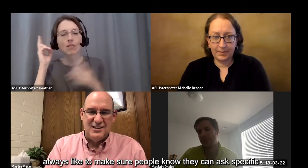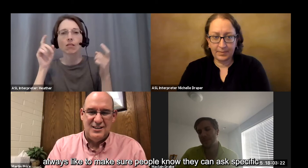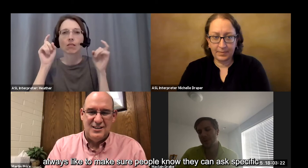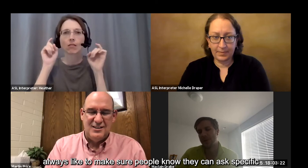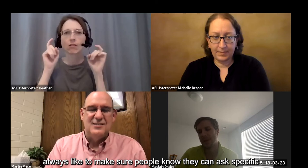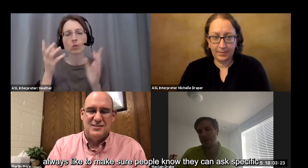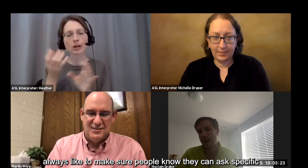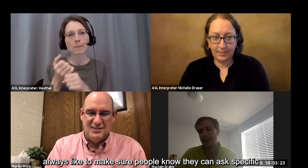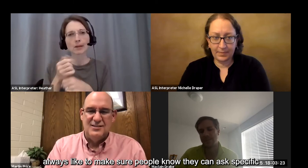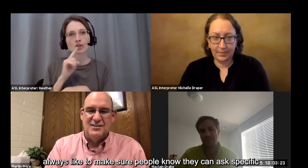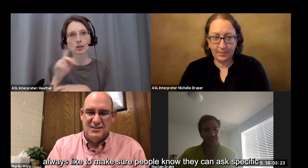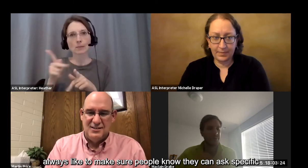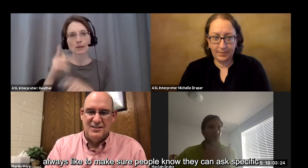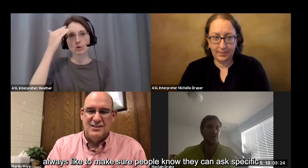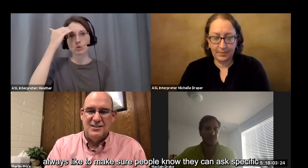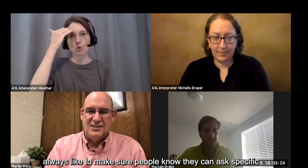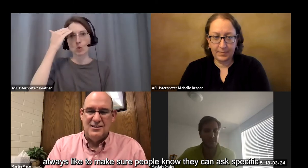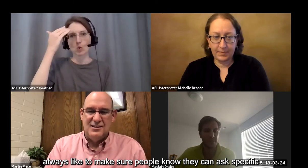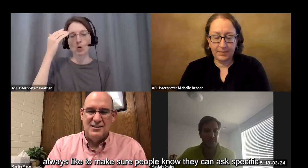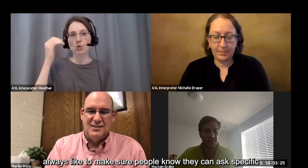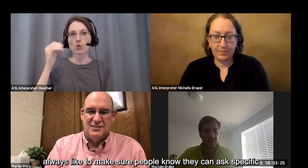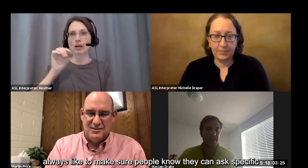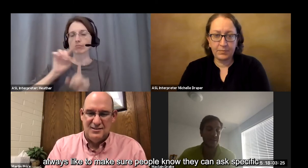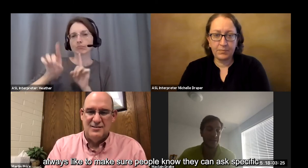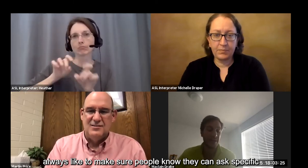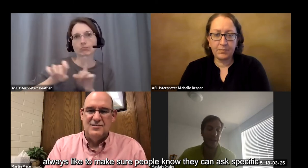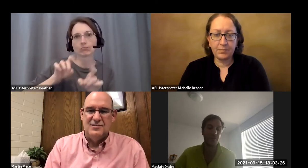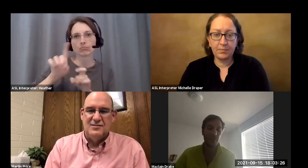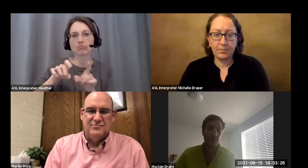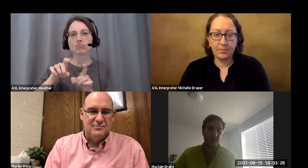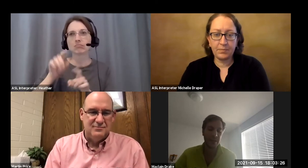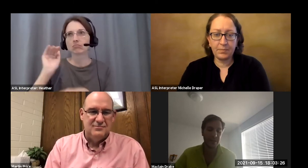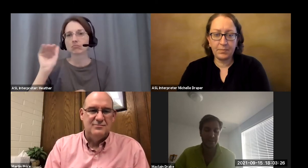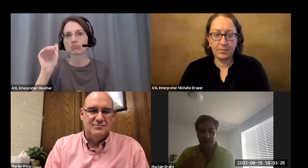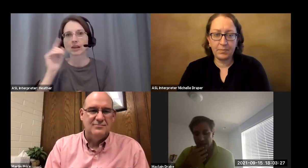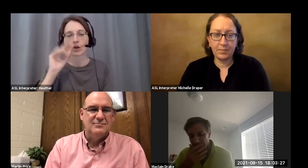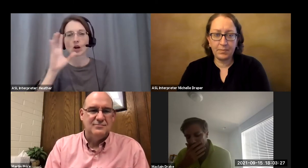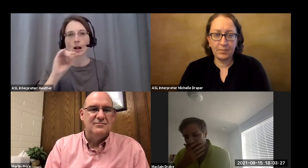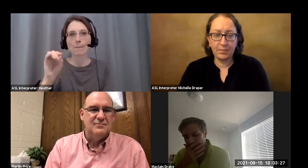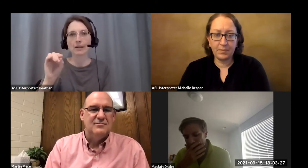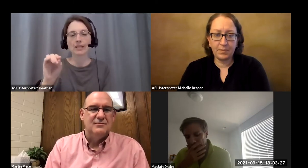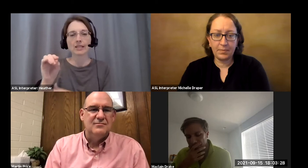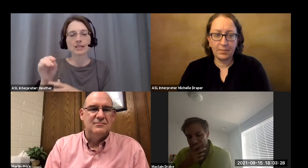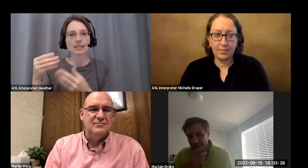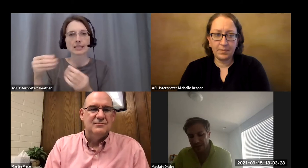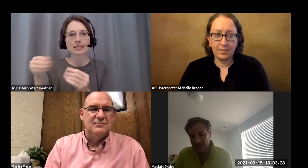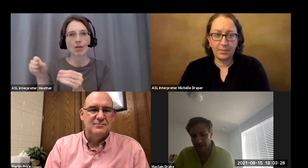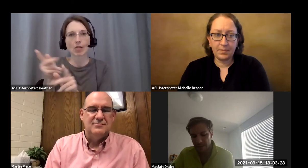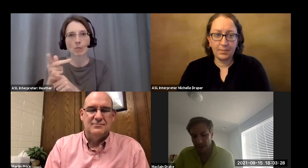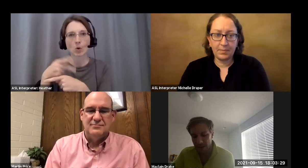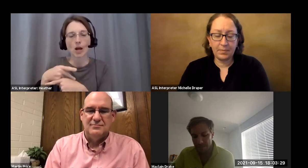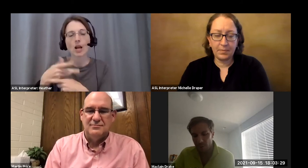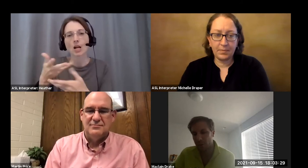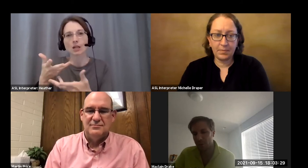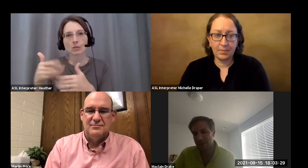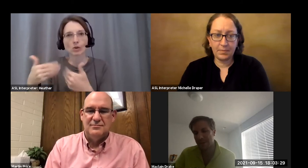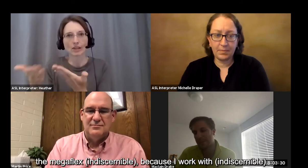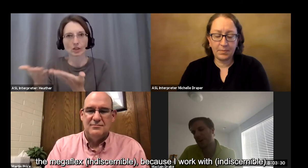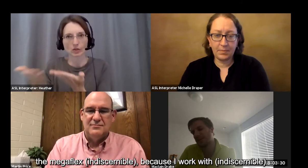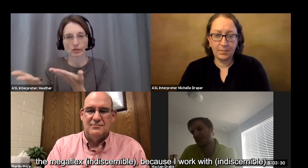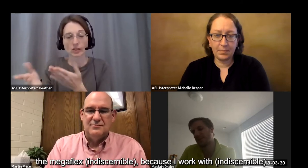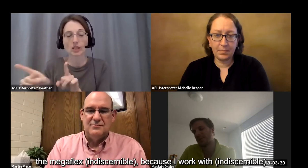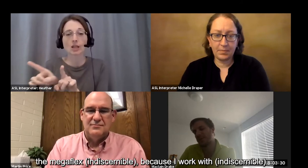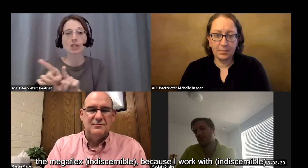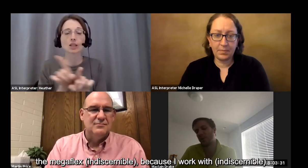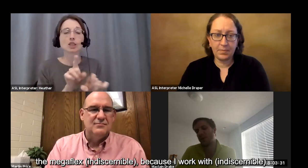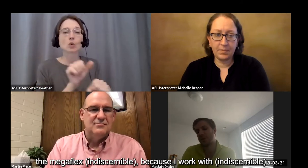make sure that people know they can ask specific questions for companies that handle those things. And then my work with the